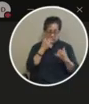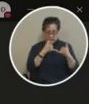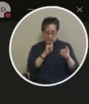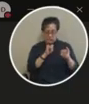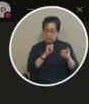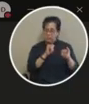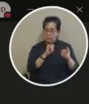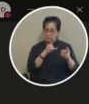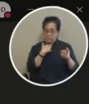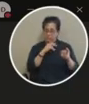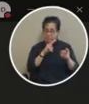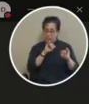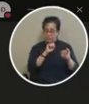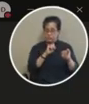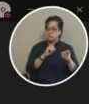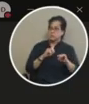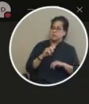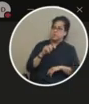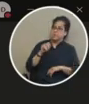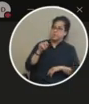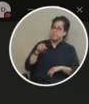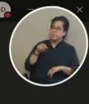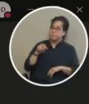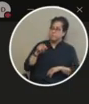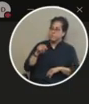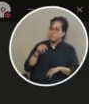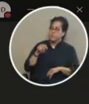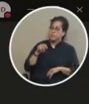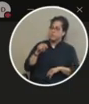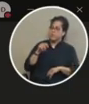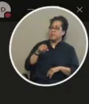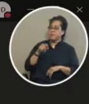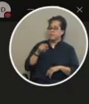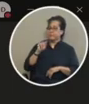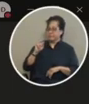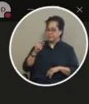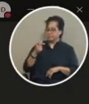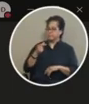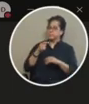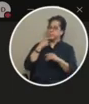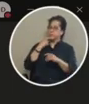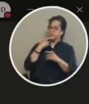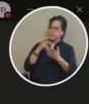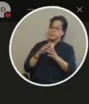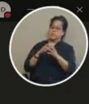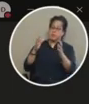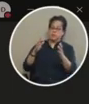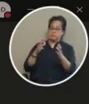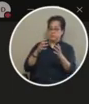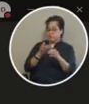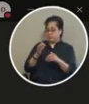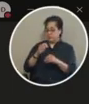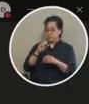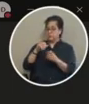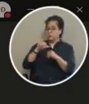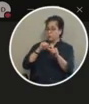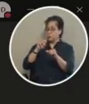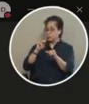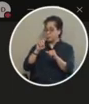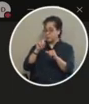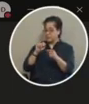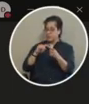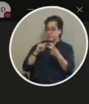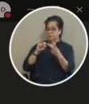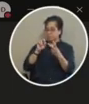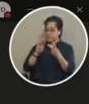have the virus. And on the area of communication, there's a lot of things that we've got on social media, that we have on Facebook, that we